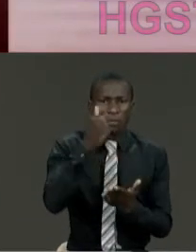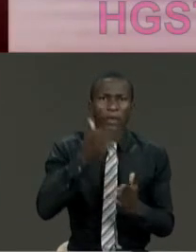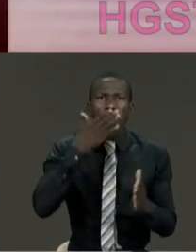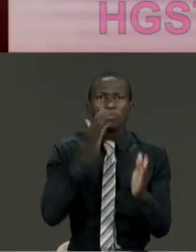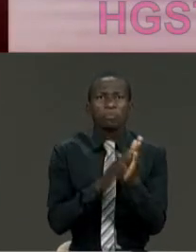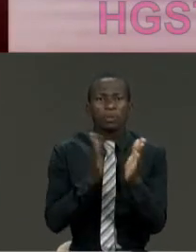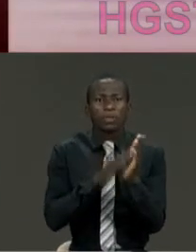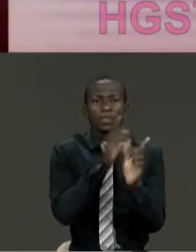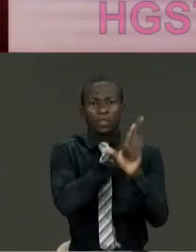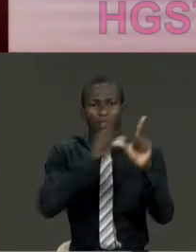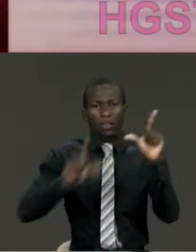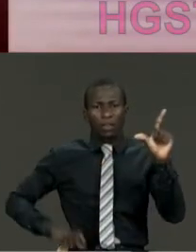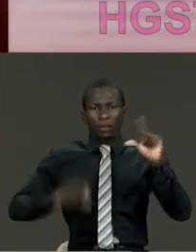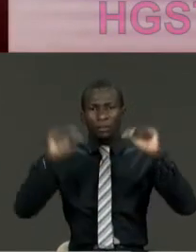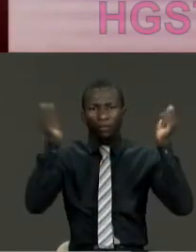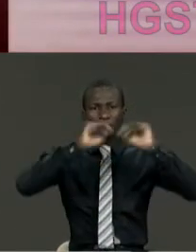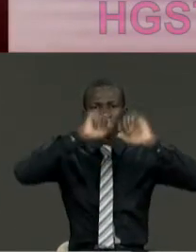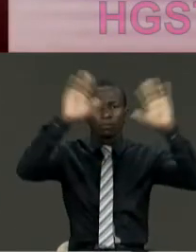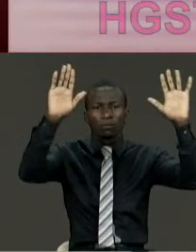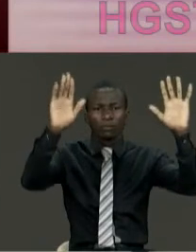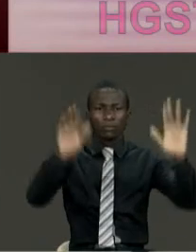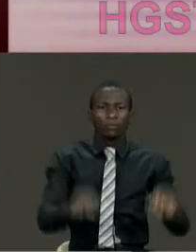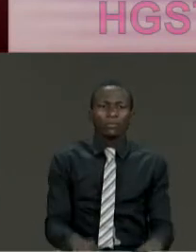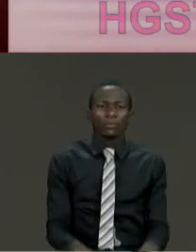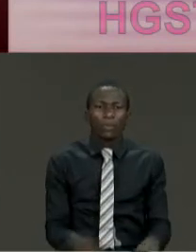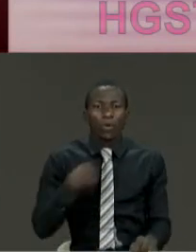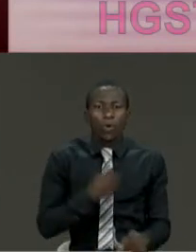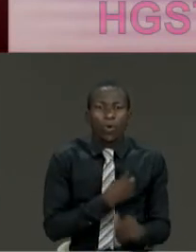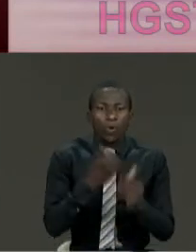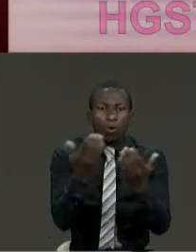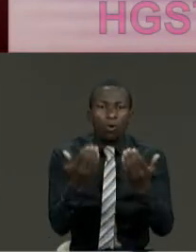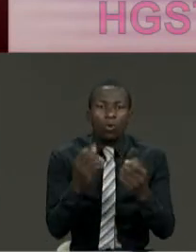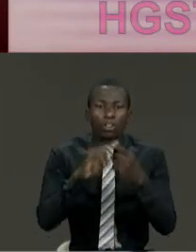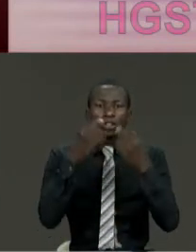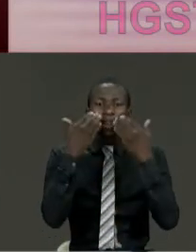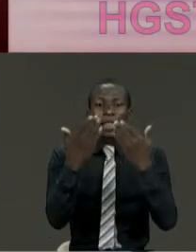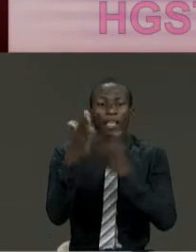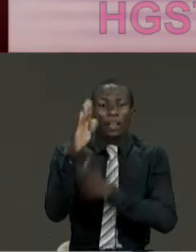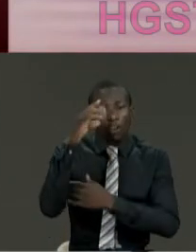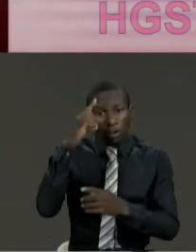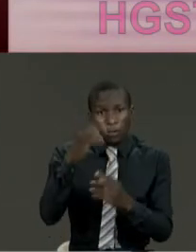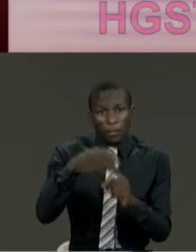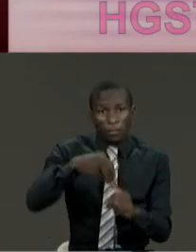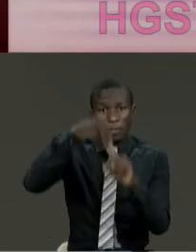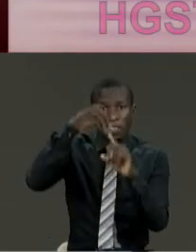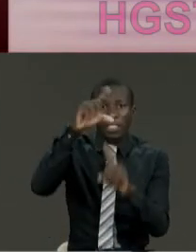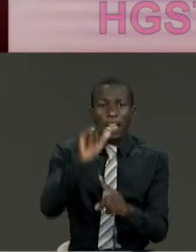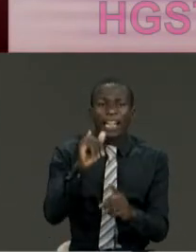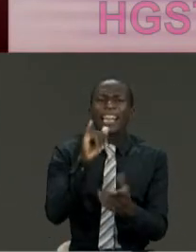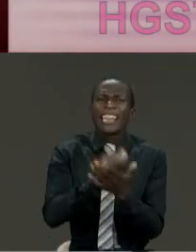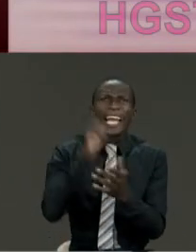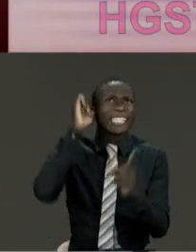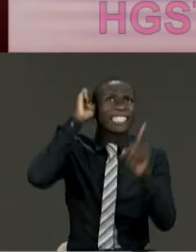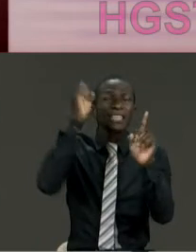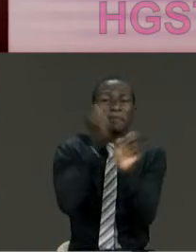Praise the Lord. We want to thank God specially that He made it